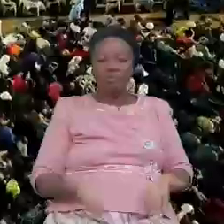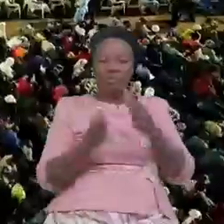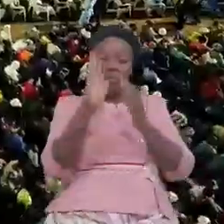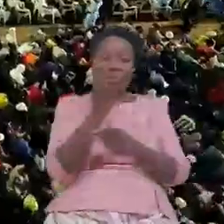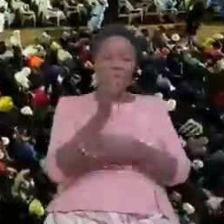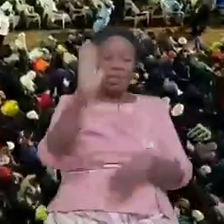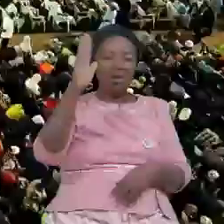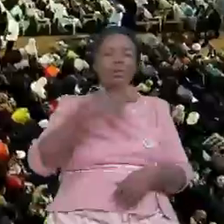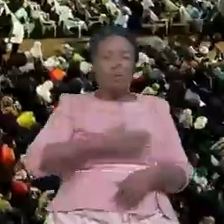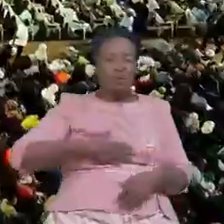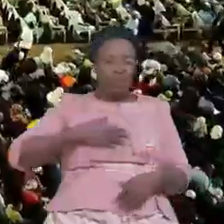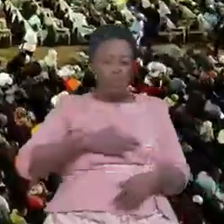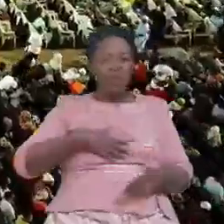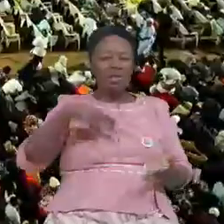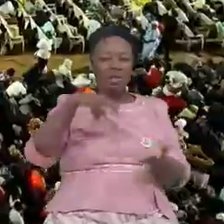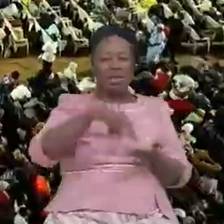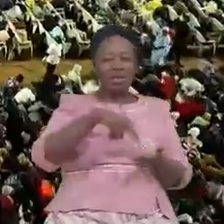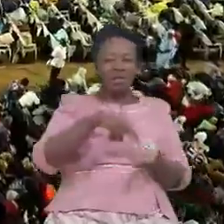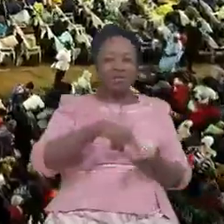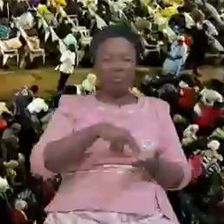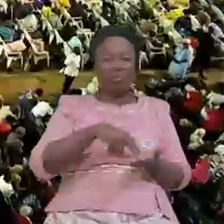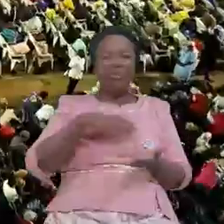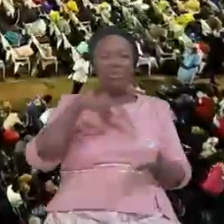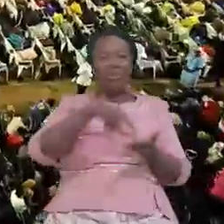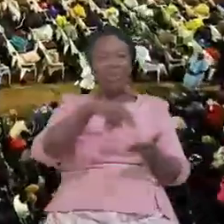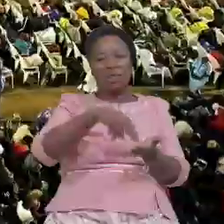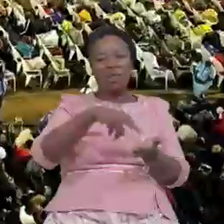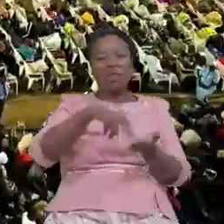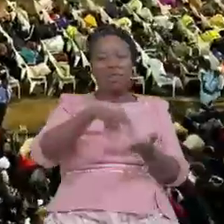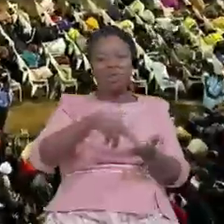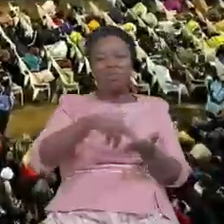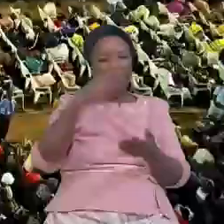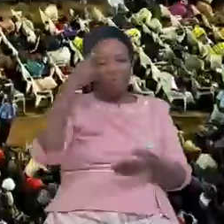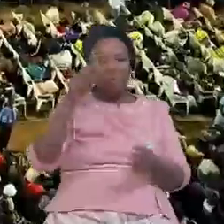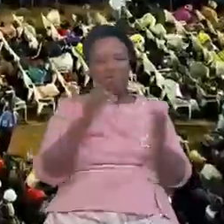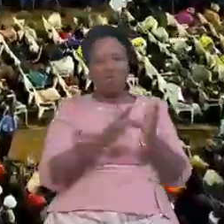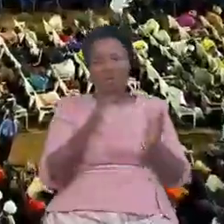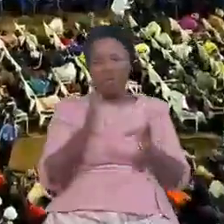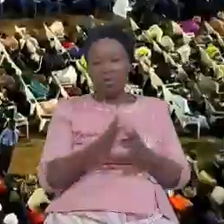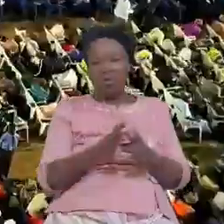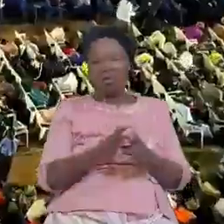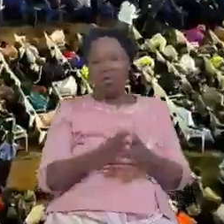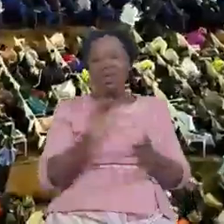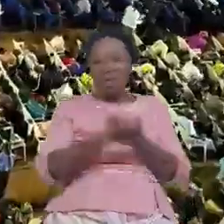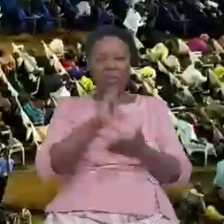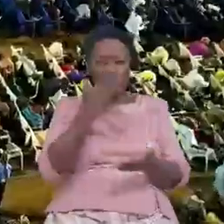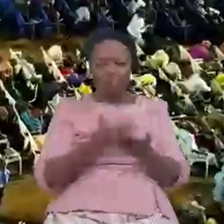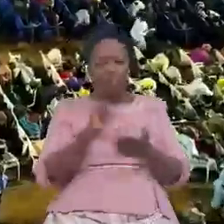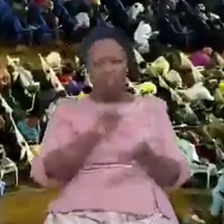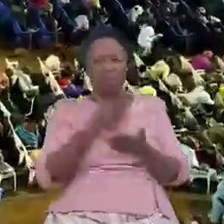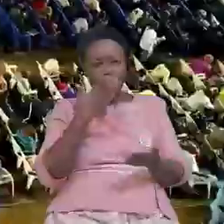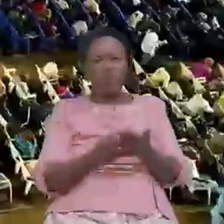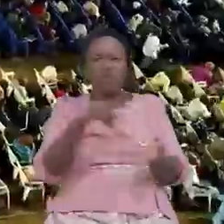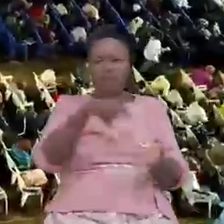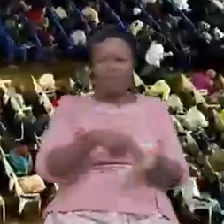please stand up. Stand up for Jesus. That's good, that's good, that's good. Stand up, stand